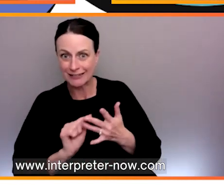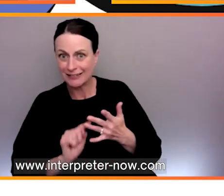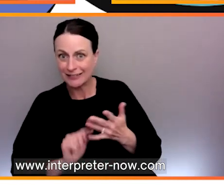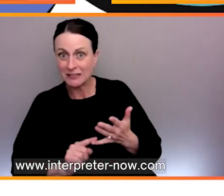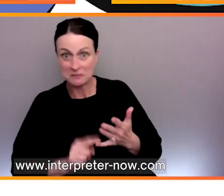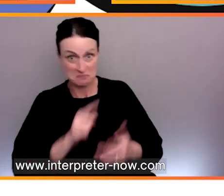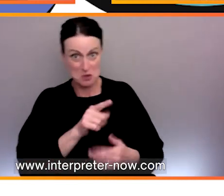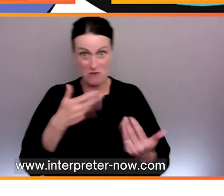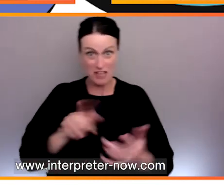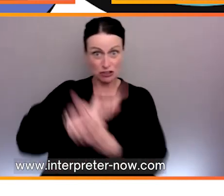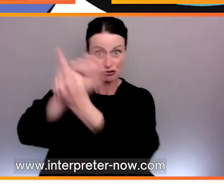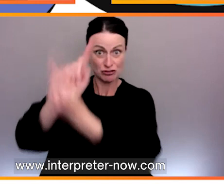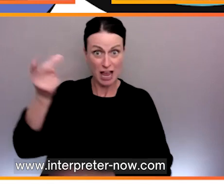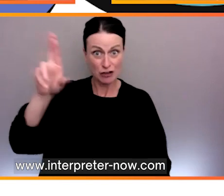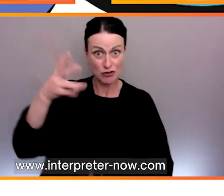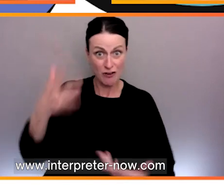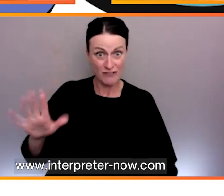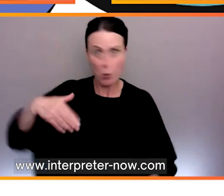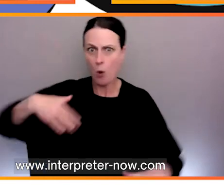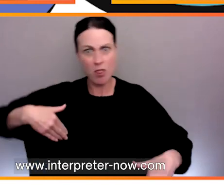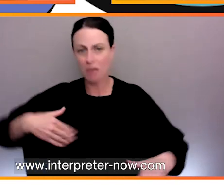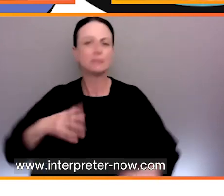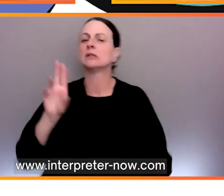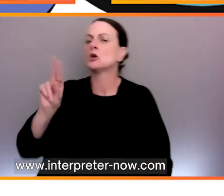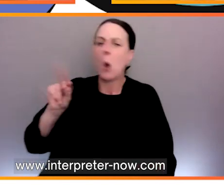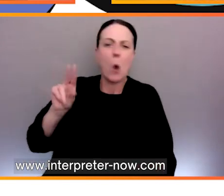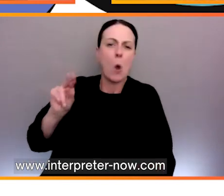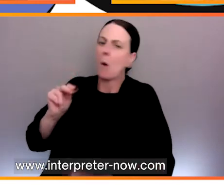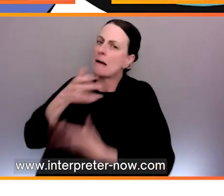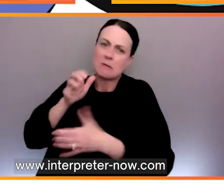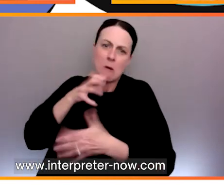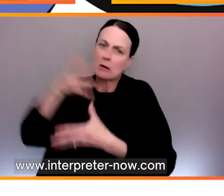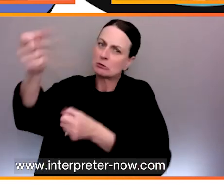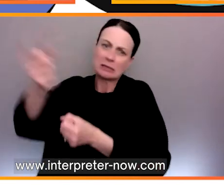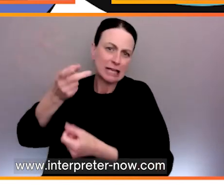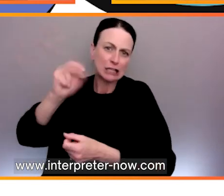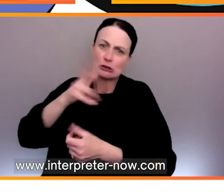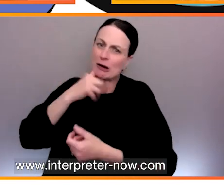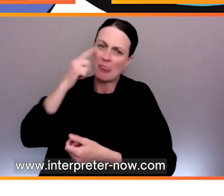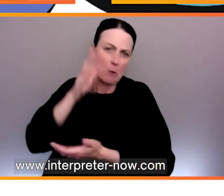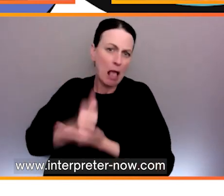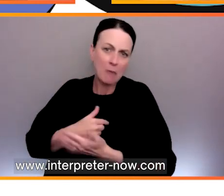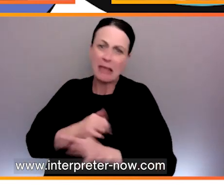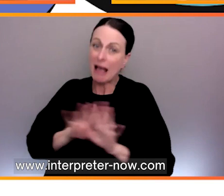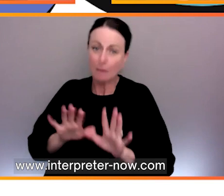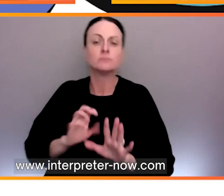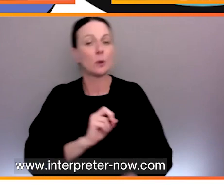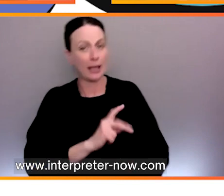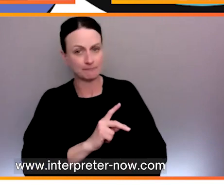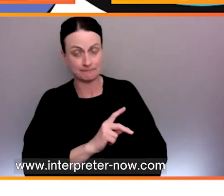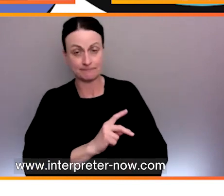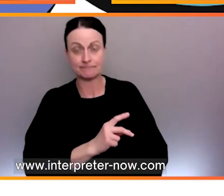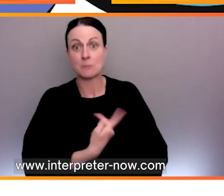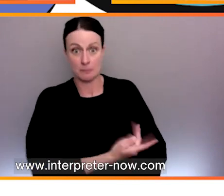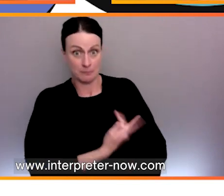No, because I don't trust them. I don't think they're going to help. Okay. we need to allow them to do